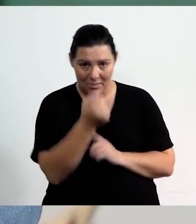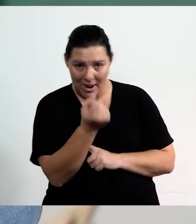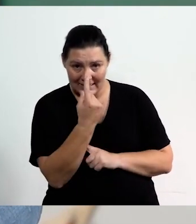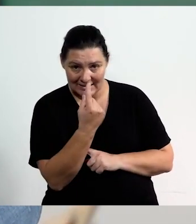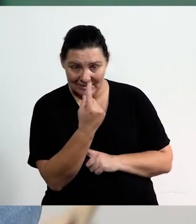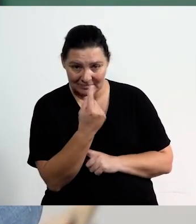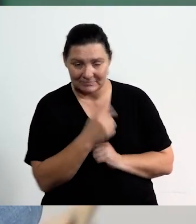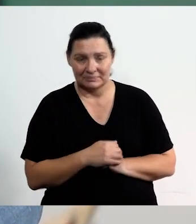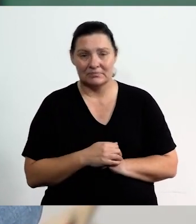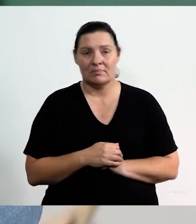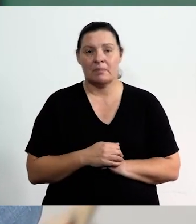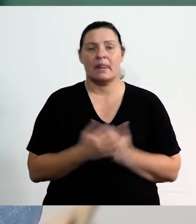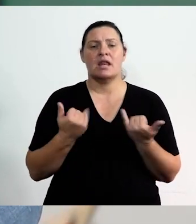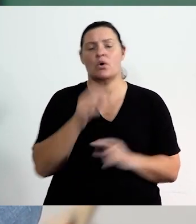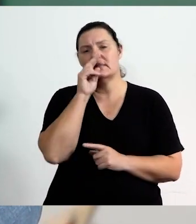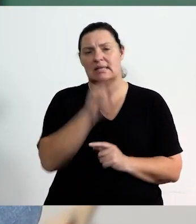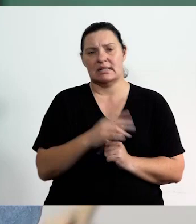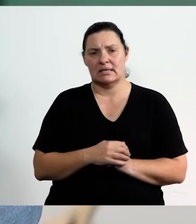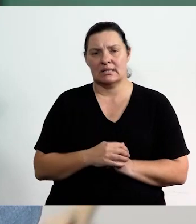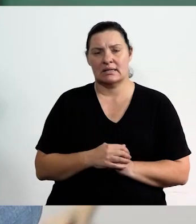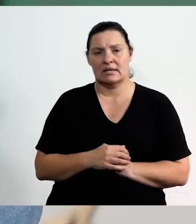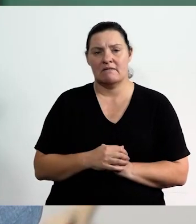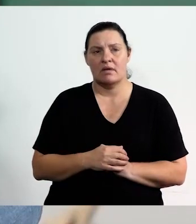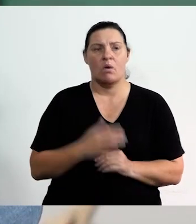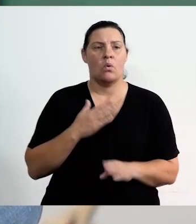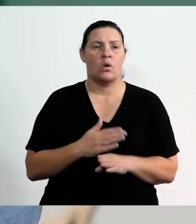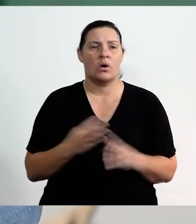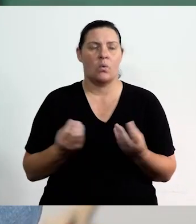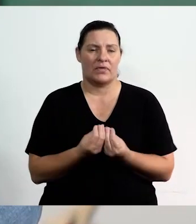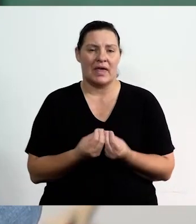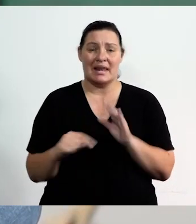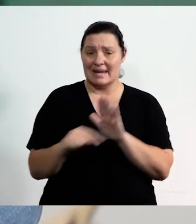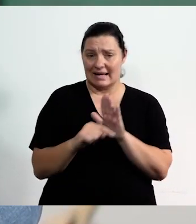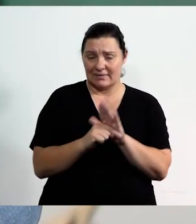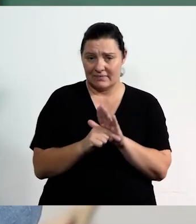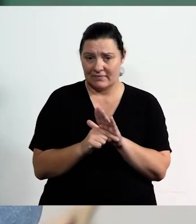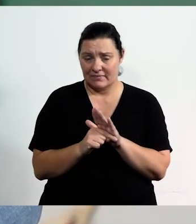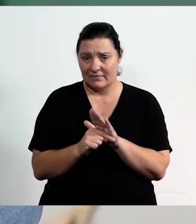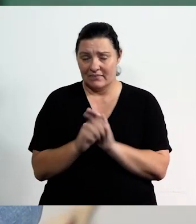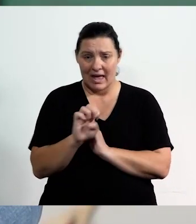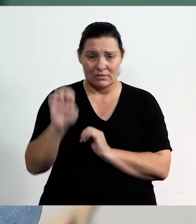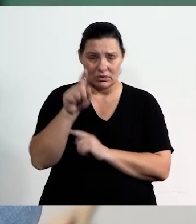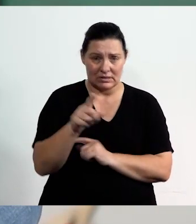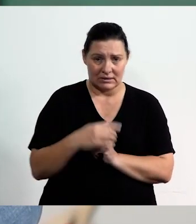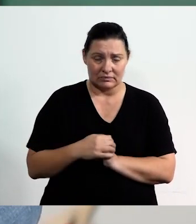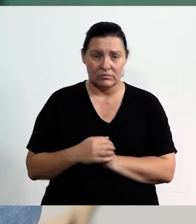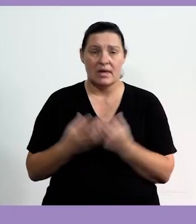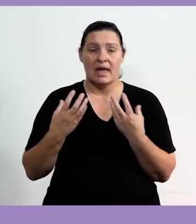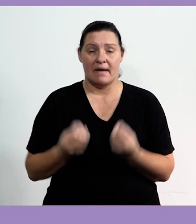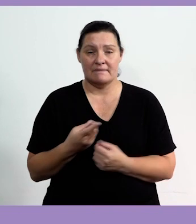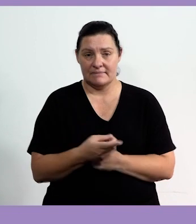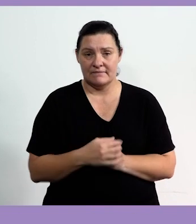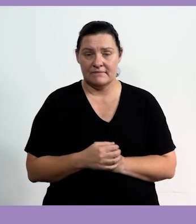sense. I hope you are understanding this. Let's see when we are working with a negative